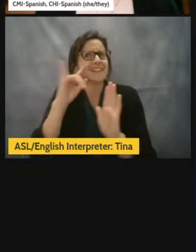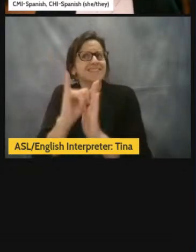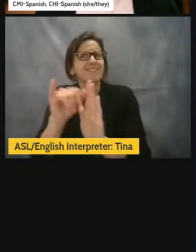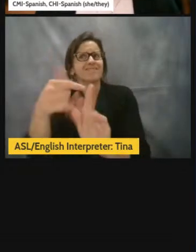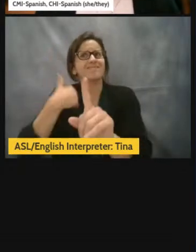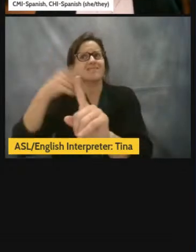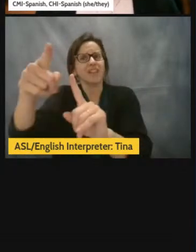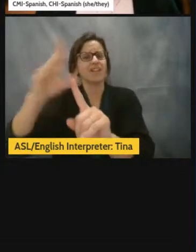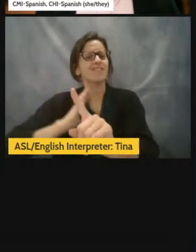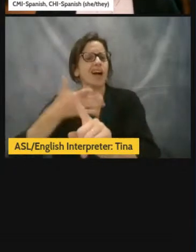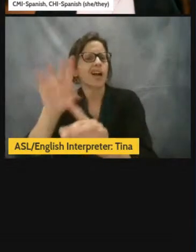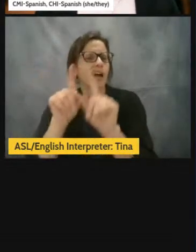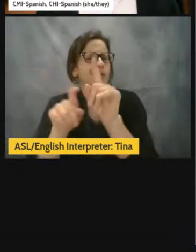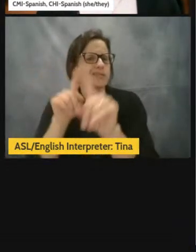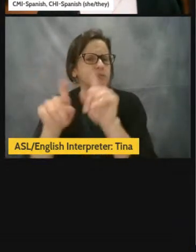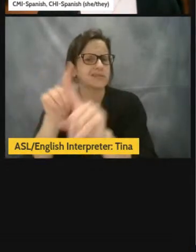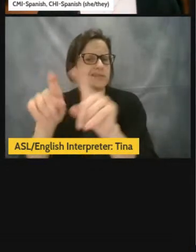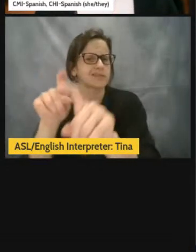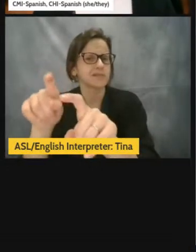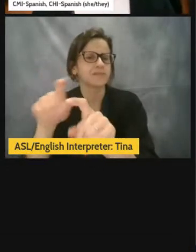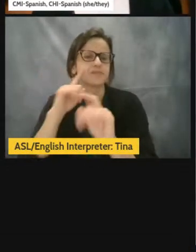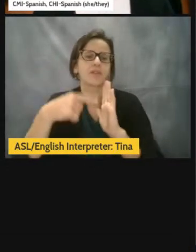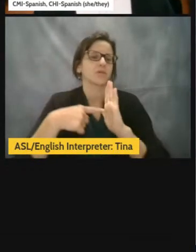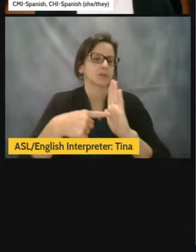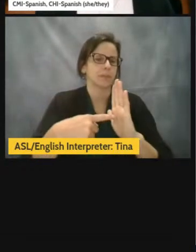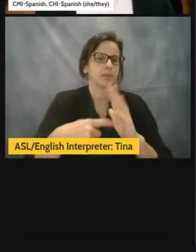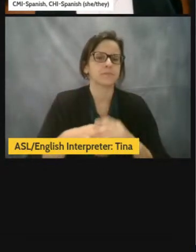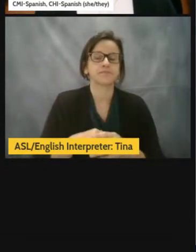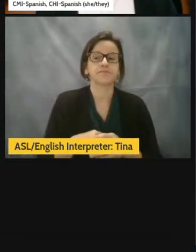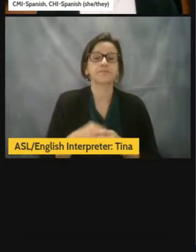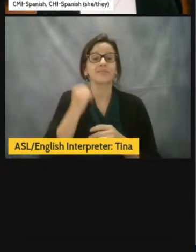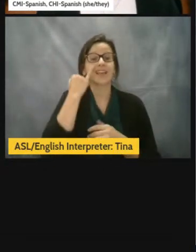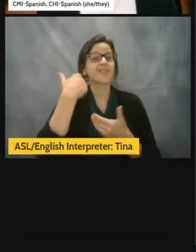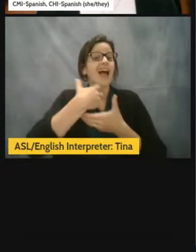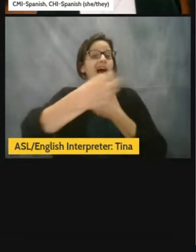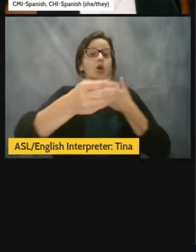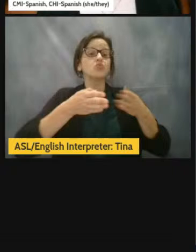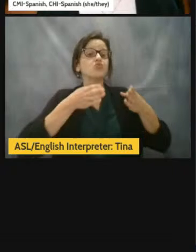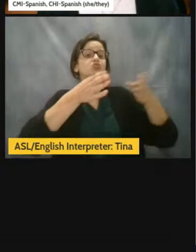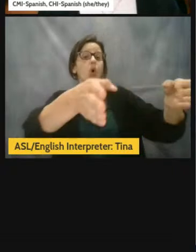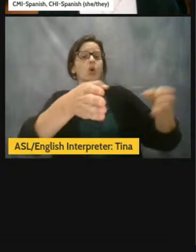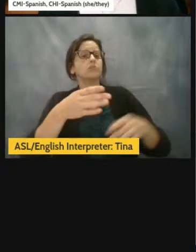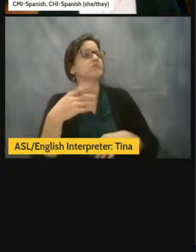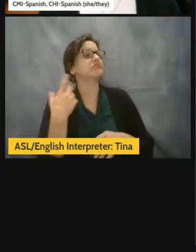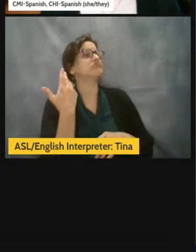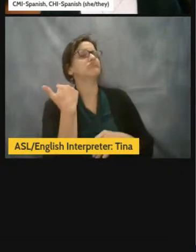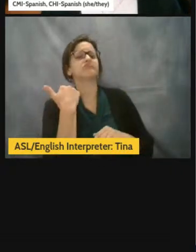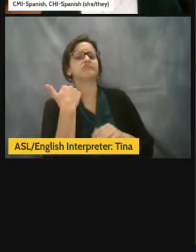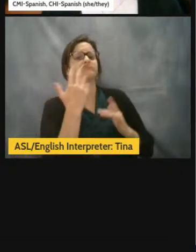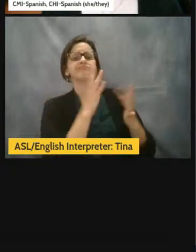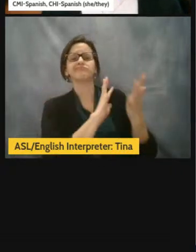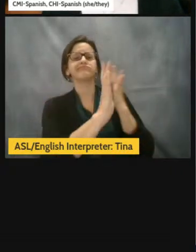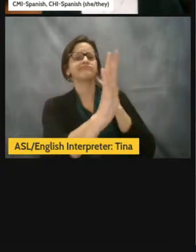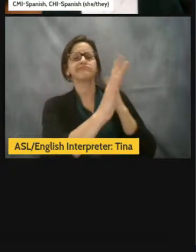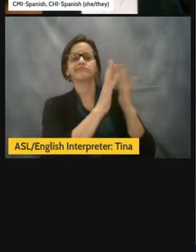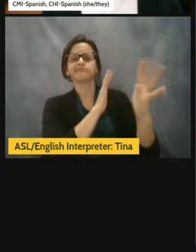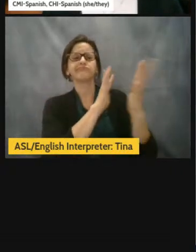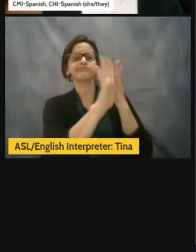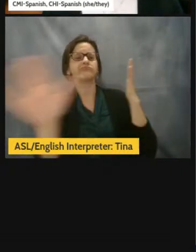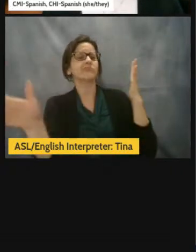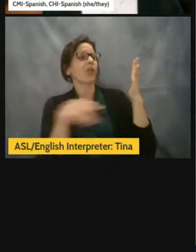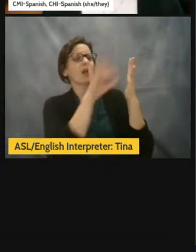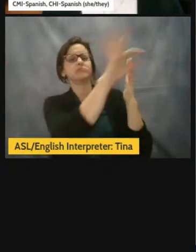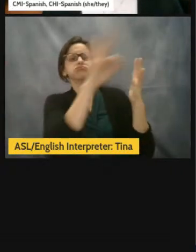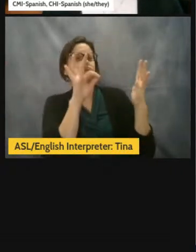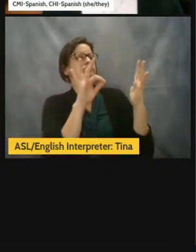of like asking a random person on the street what they would call a person who converts spoken messages from